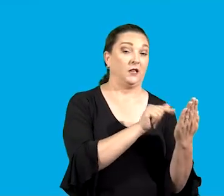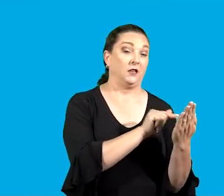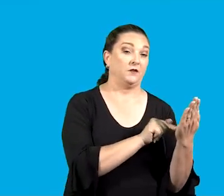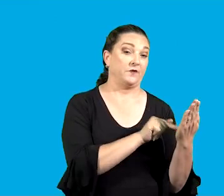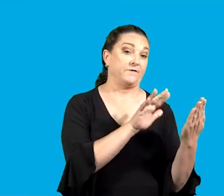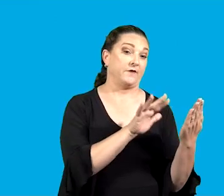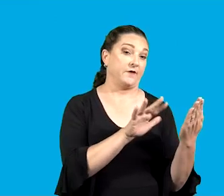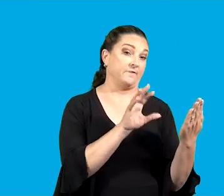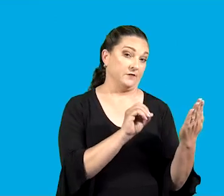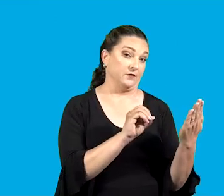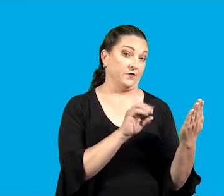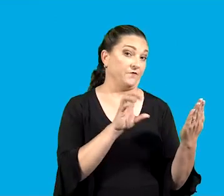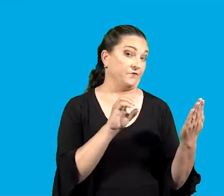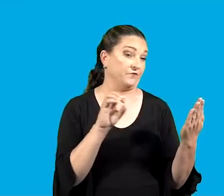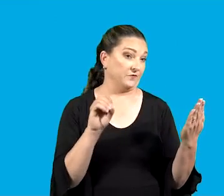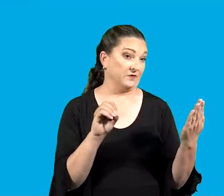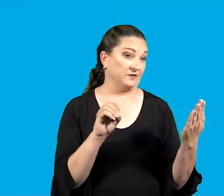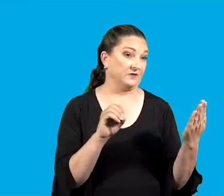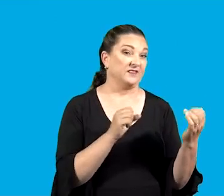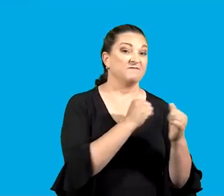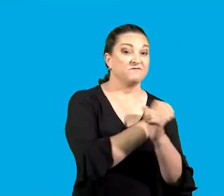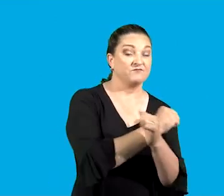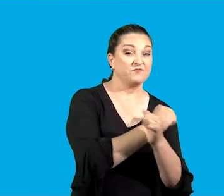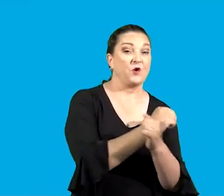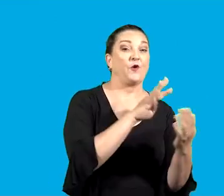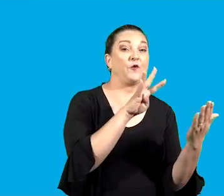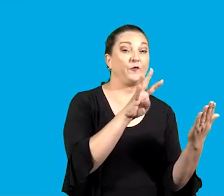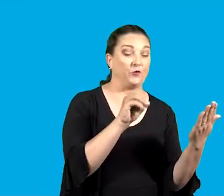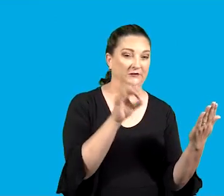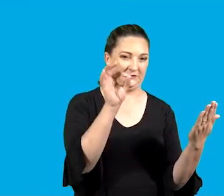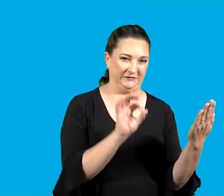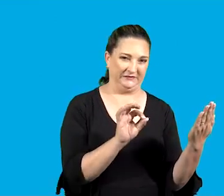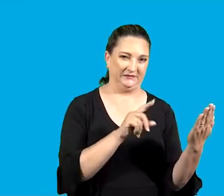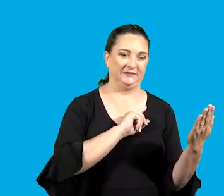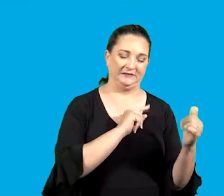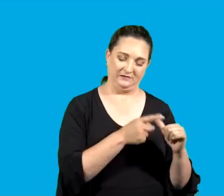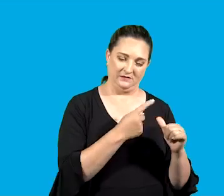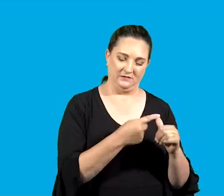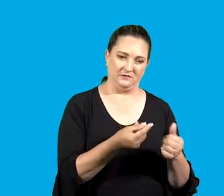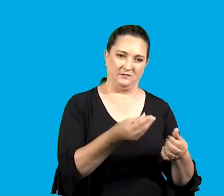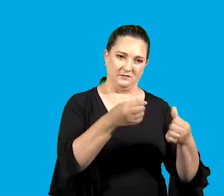550 by 40%. And that will give me